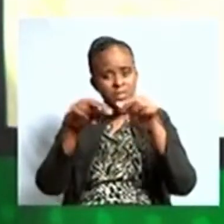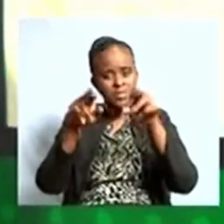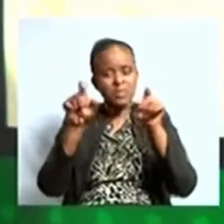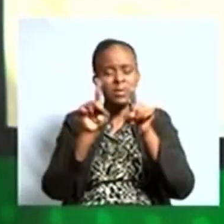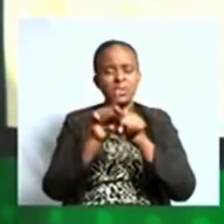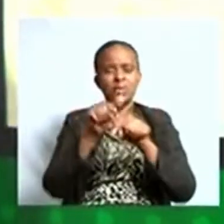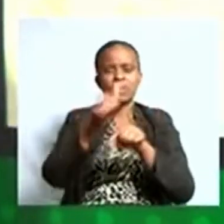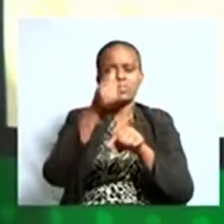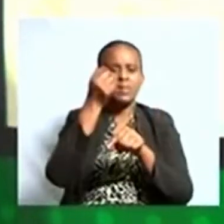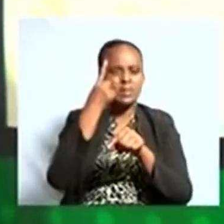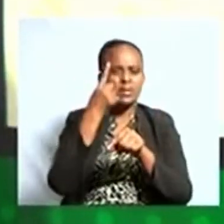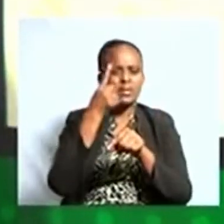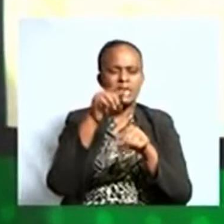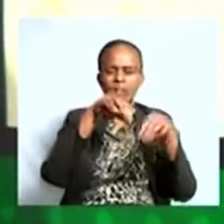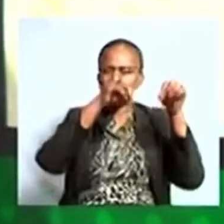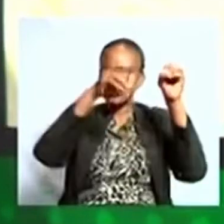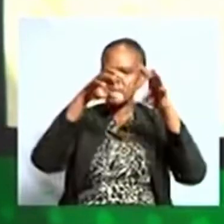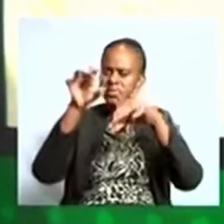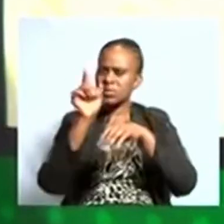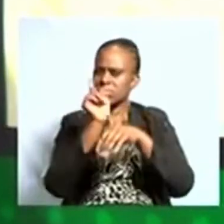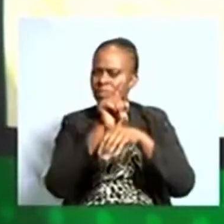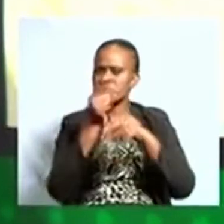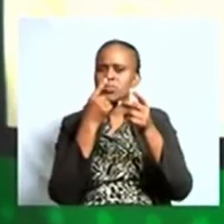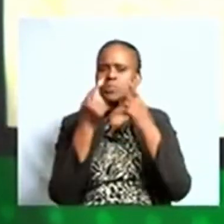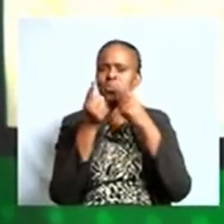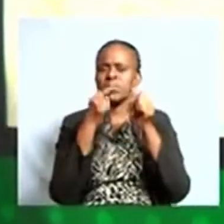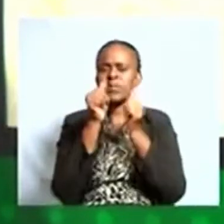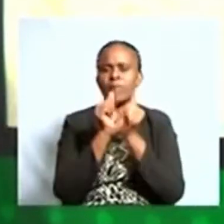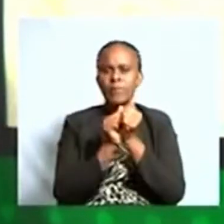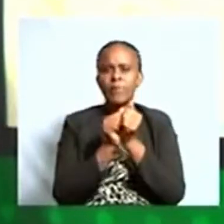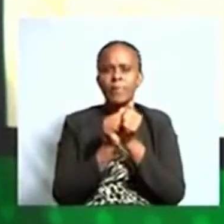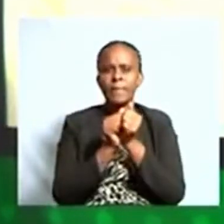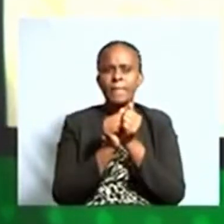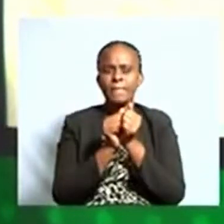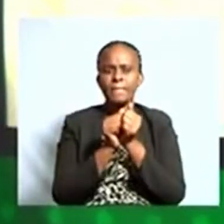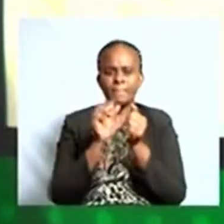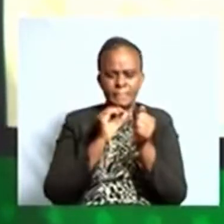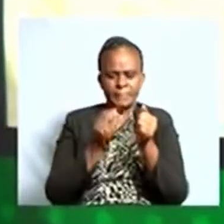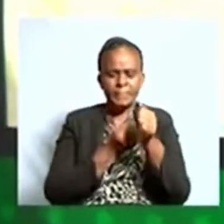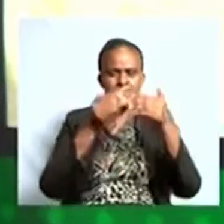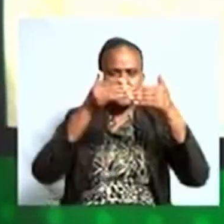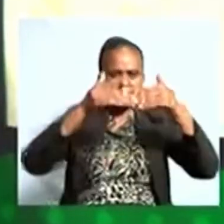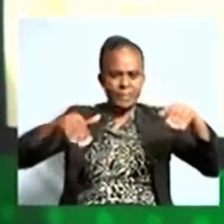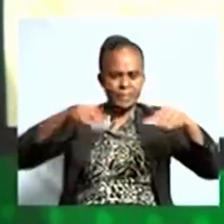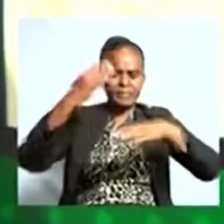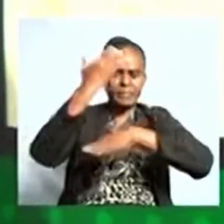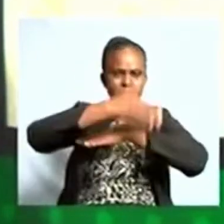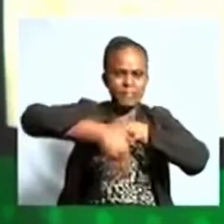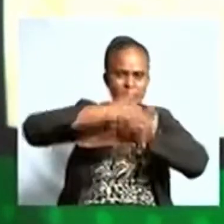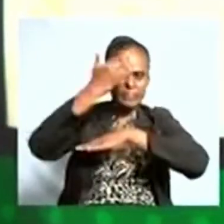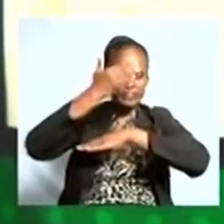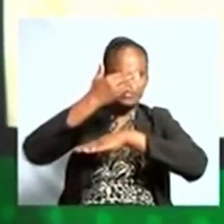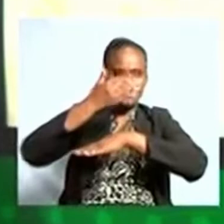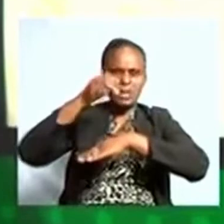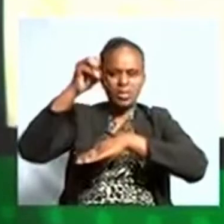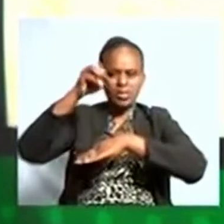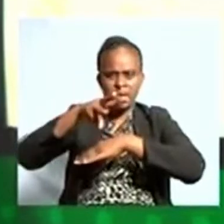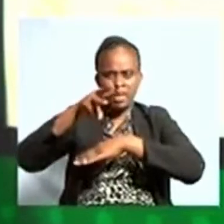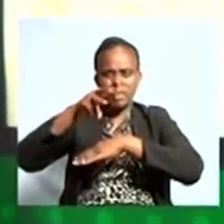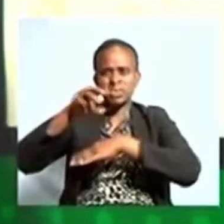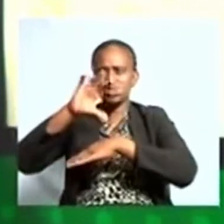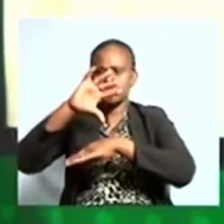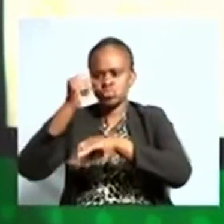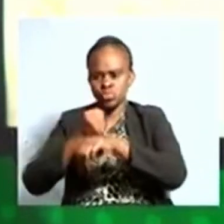also understand that the ZESCO pylons is talking about, that is our boundary between Munali and Chongwe. So I really want to be